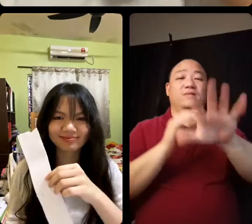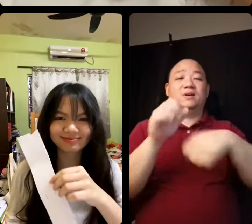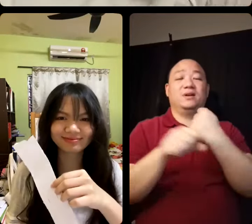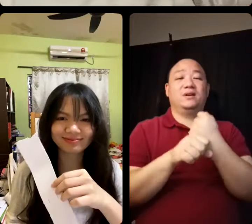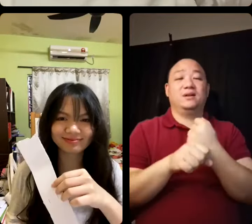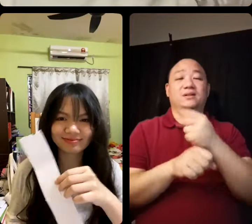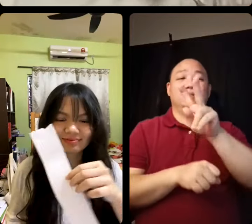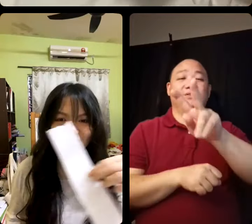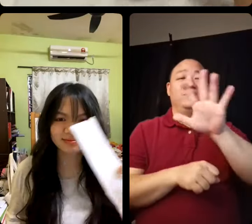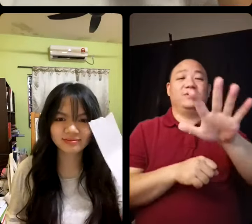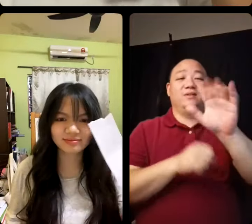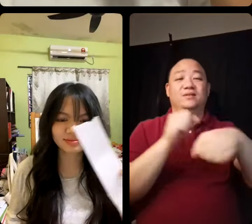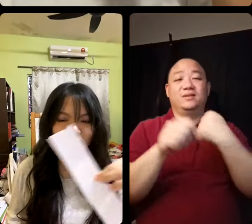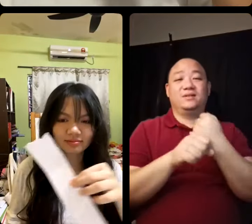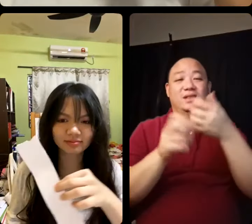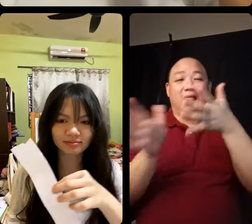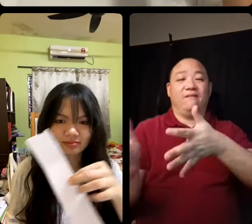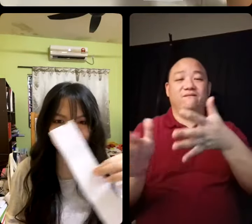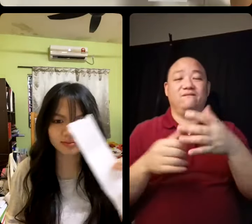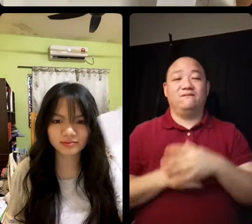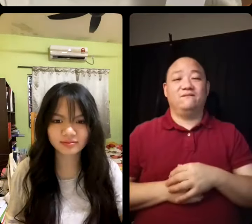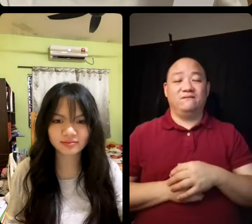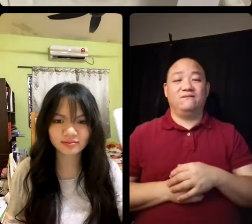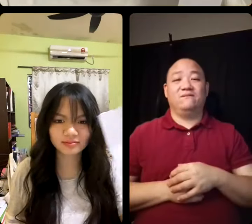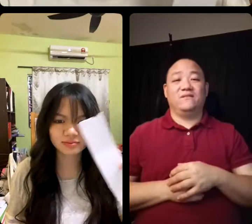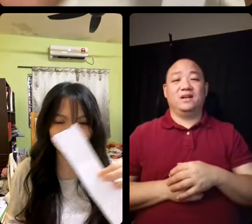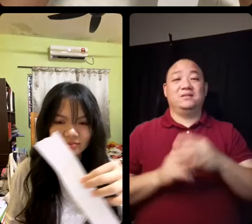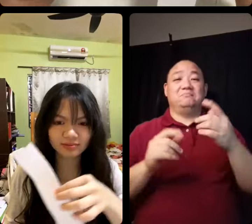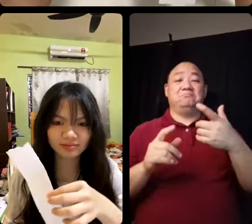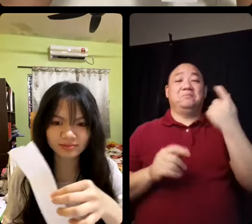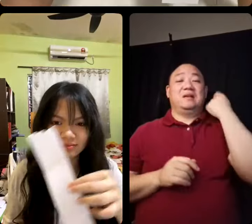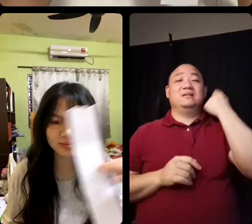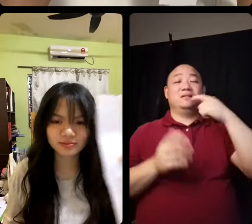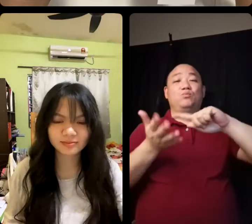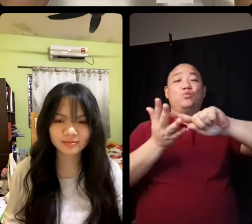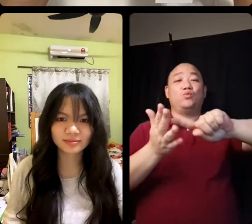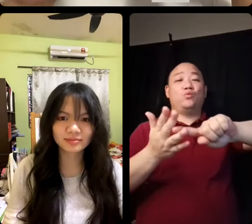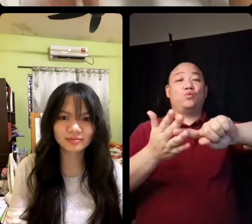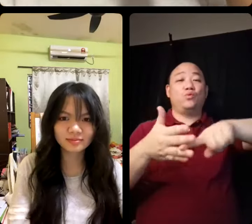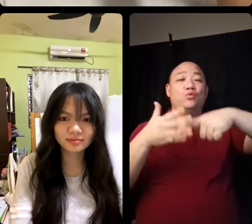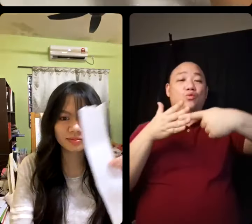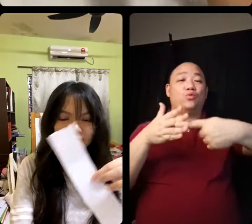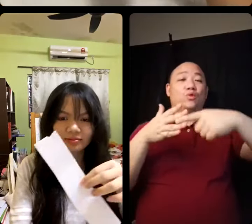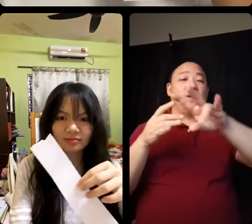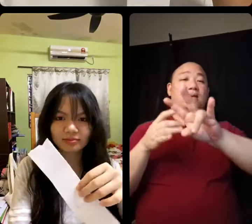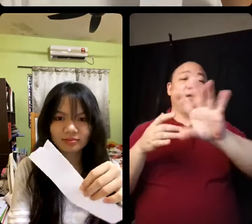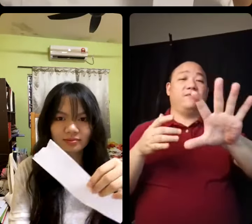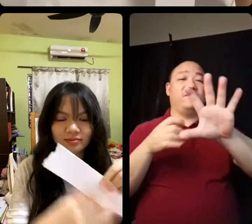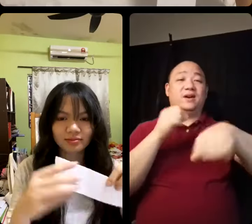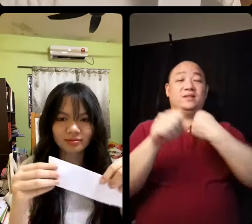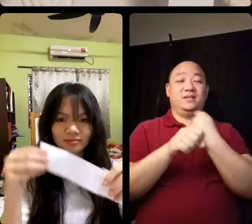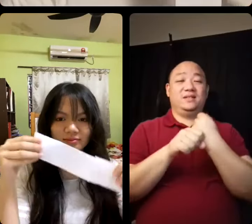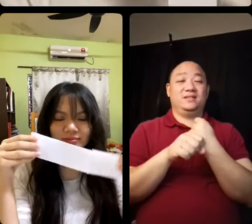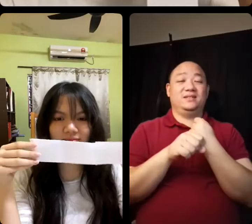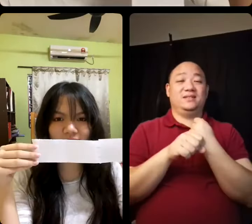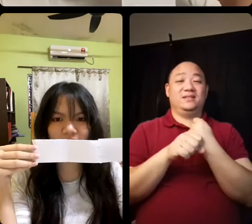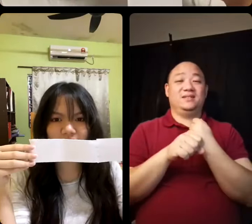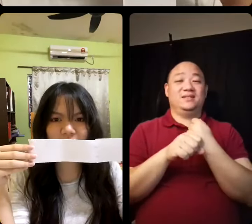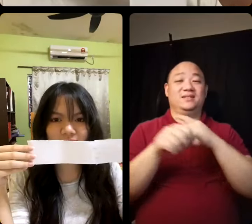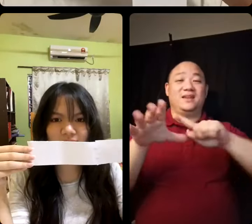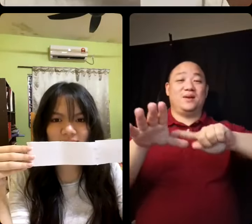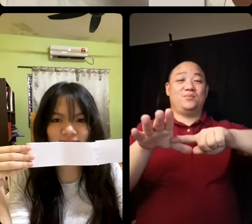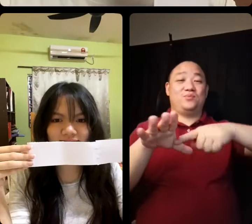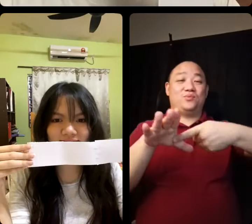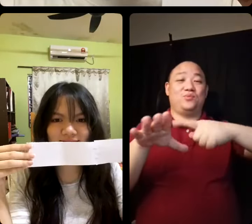everyone. Daripada 75, kita tolak je tiga benda, and we are at actually